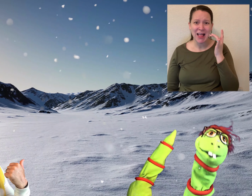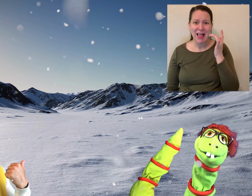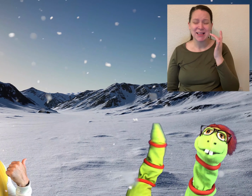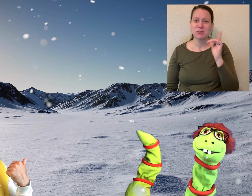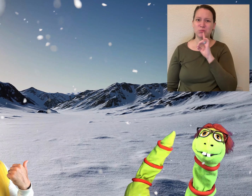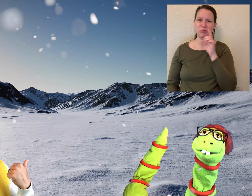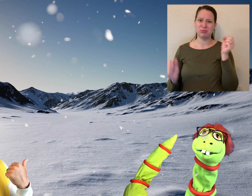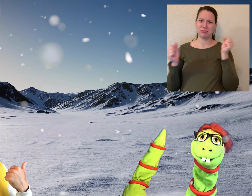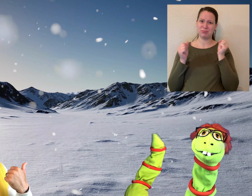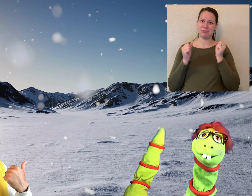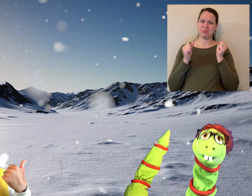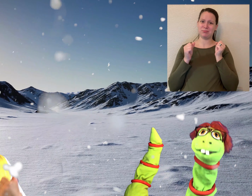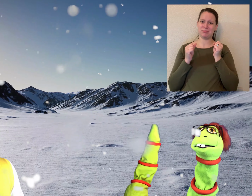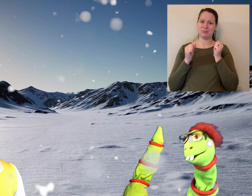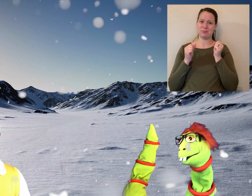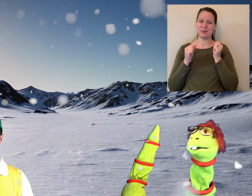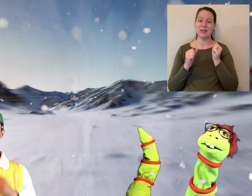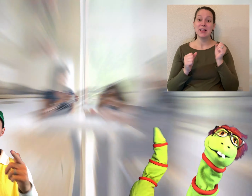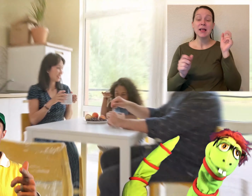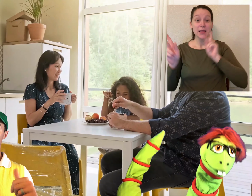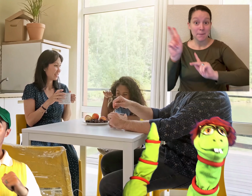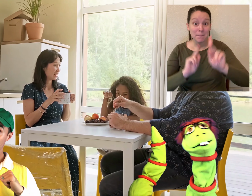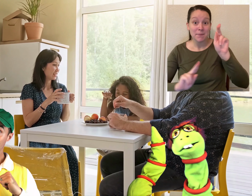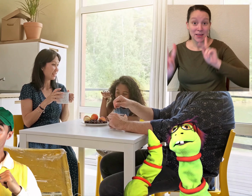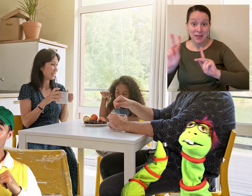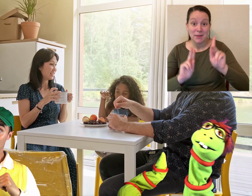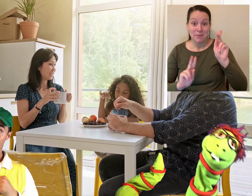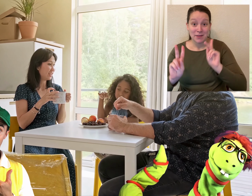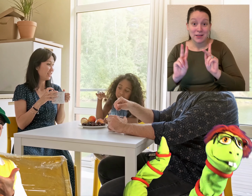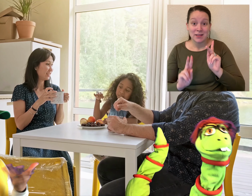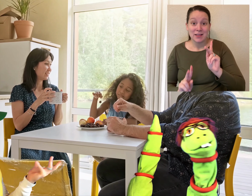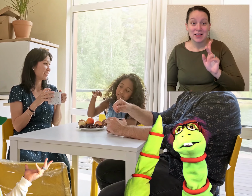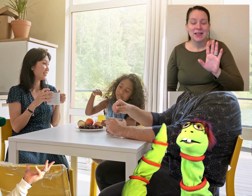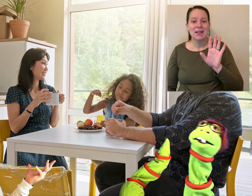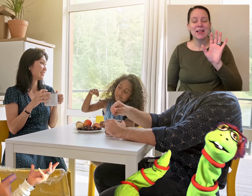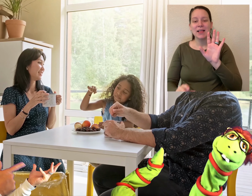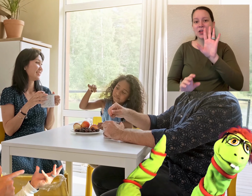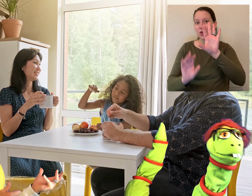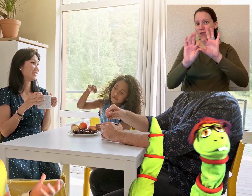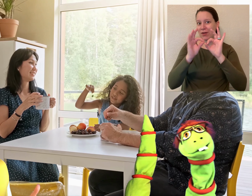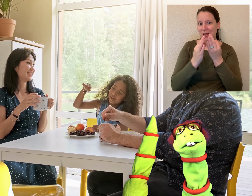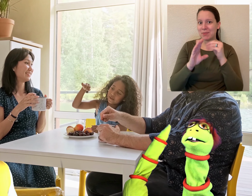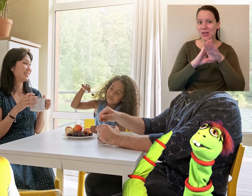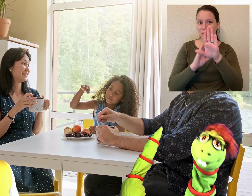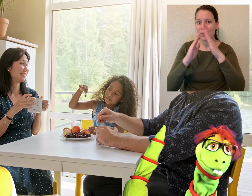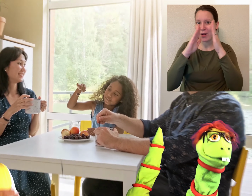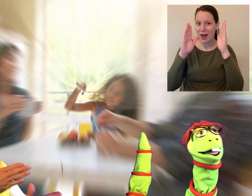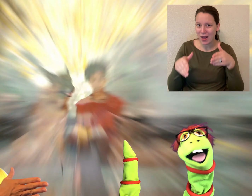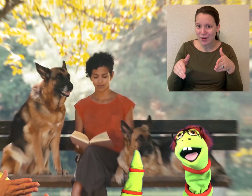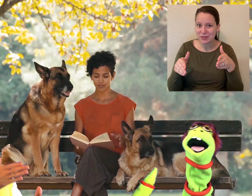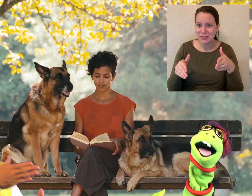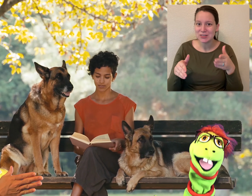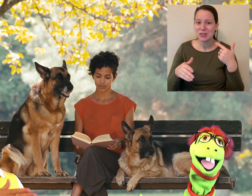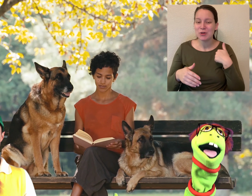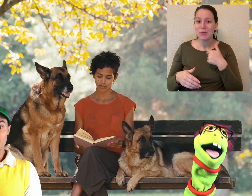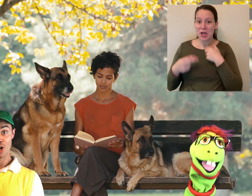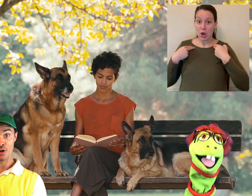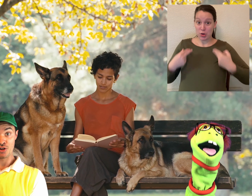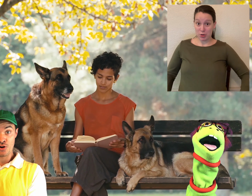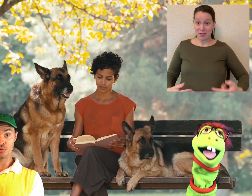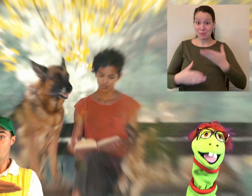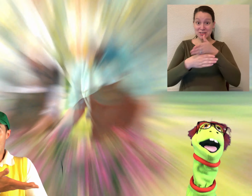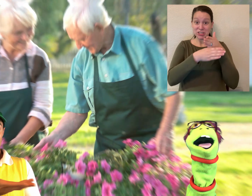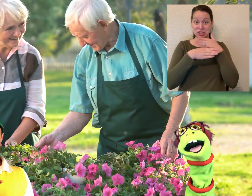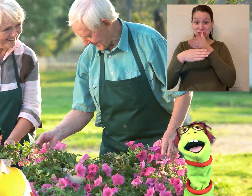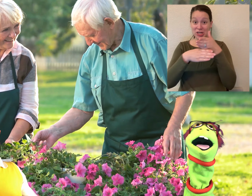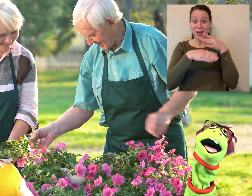well, cause they're really cold Then there's people, like your family, in your house We are called humans and we